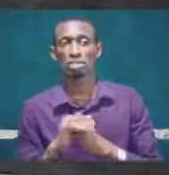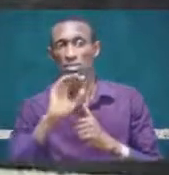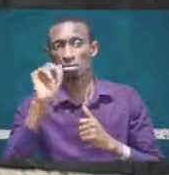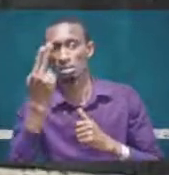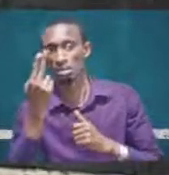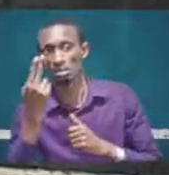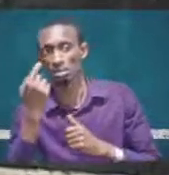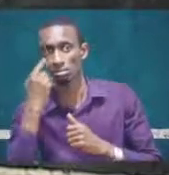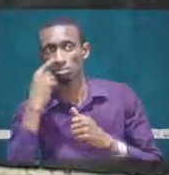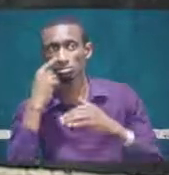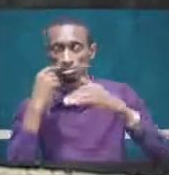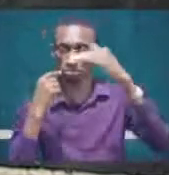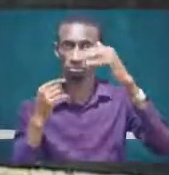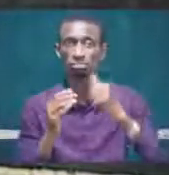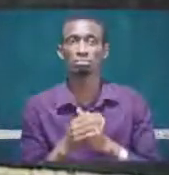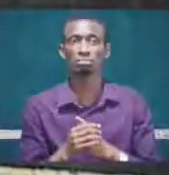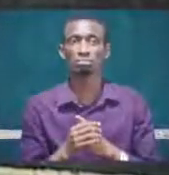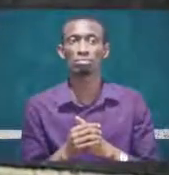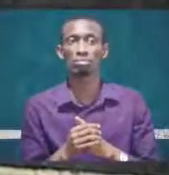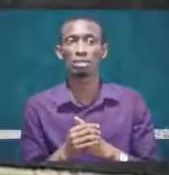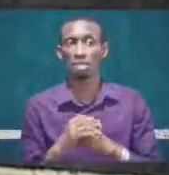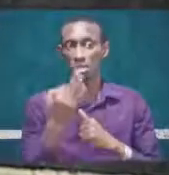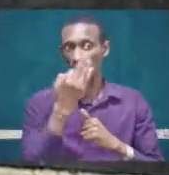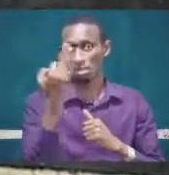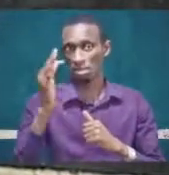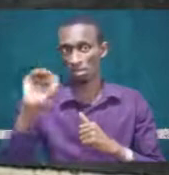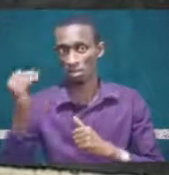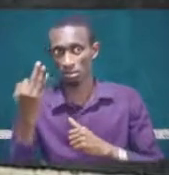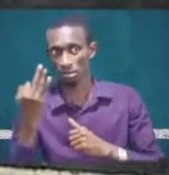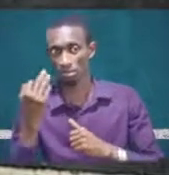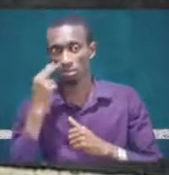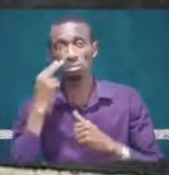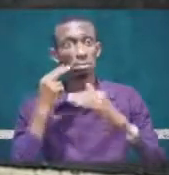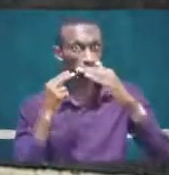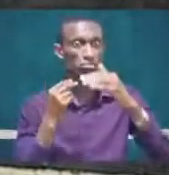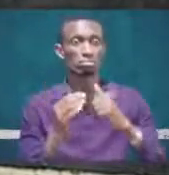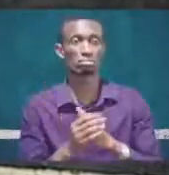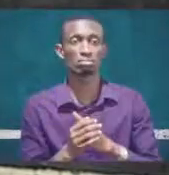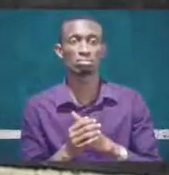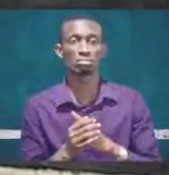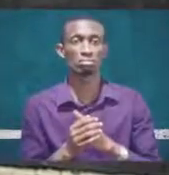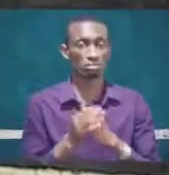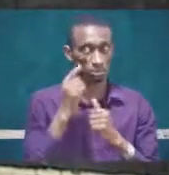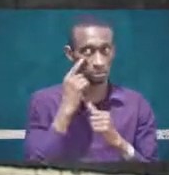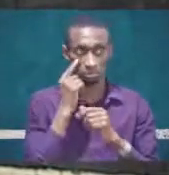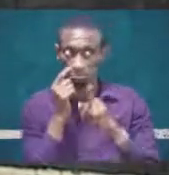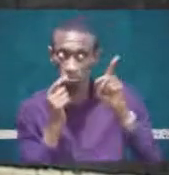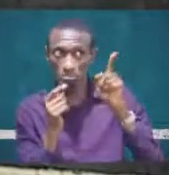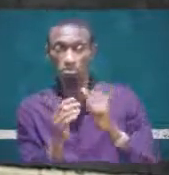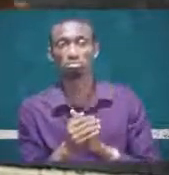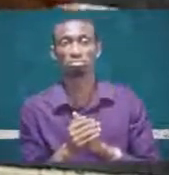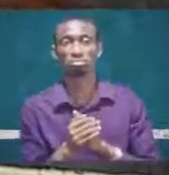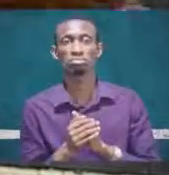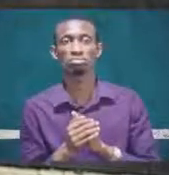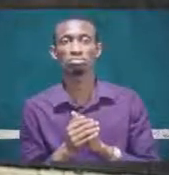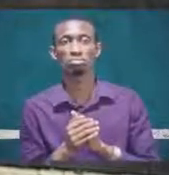second letter, top, and then the third letter, the third, which is on the